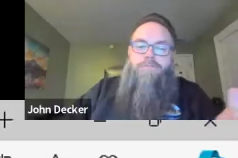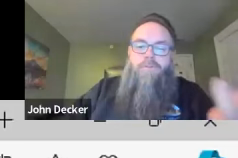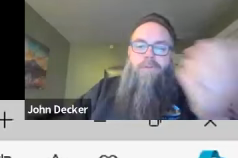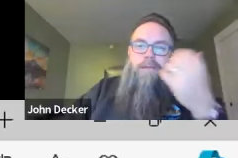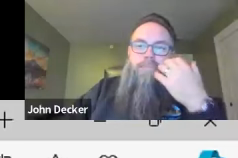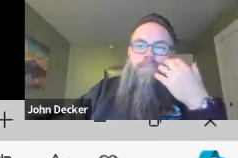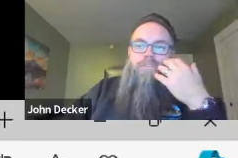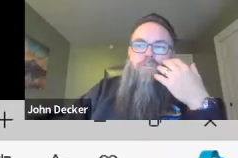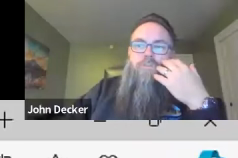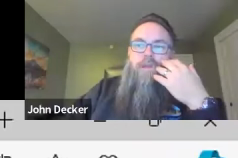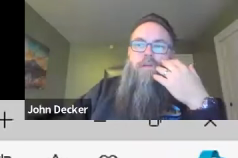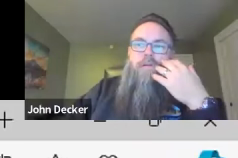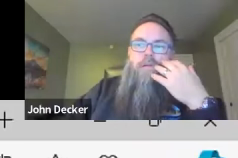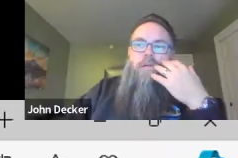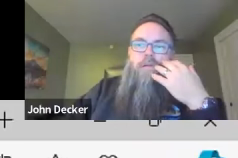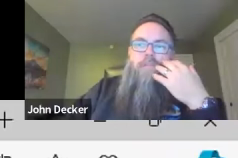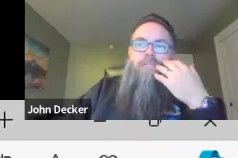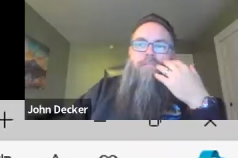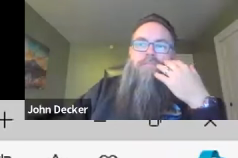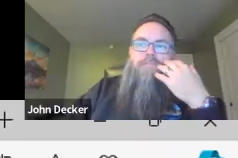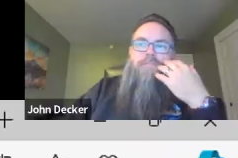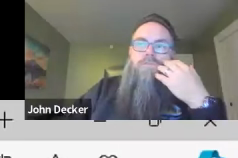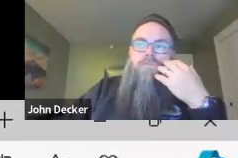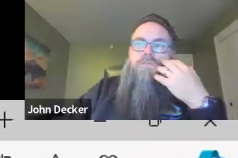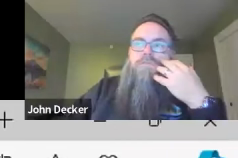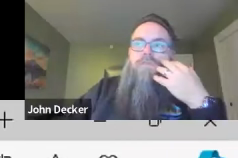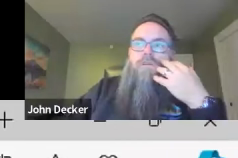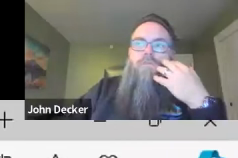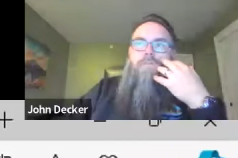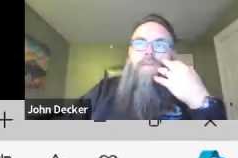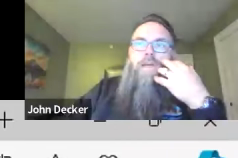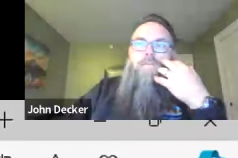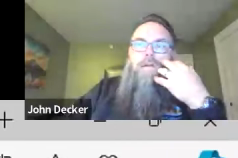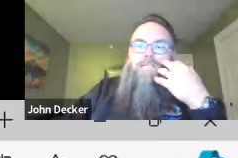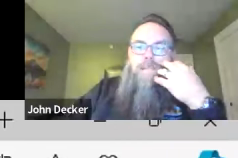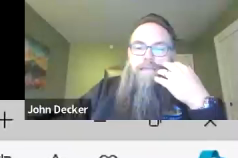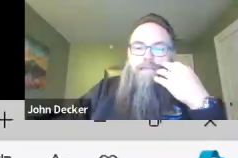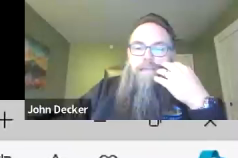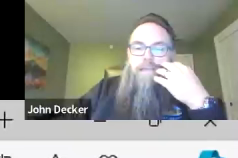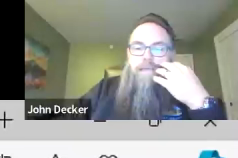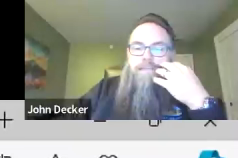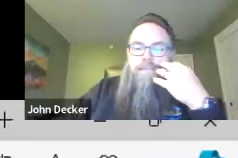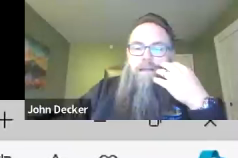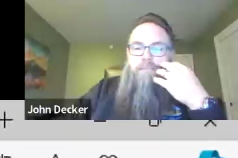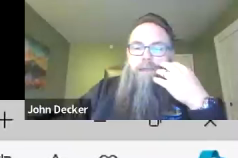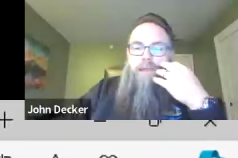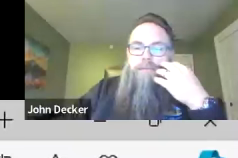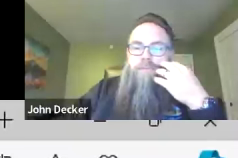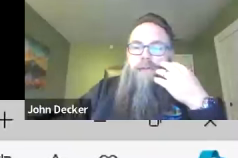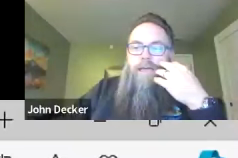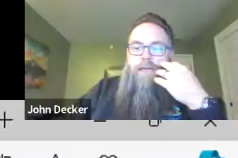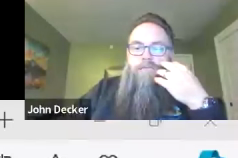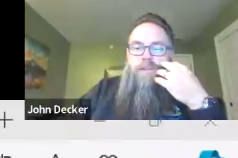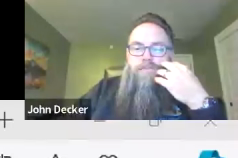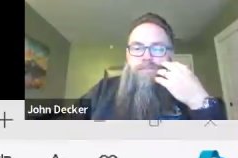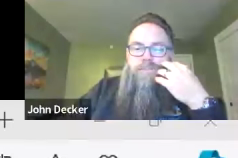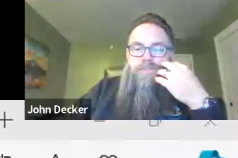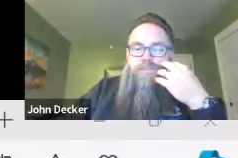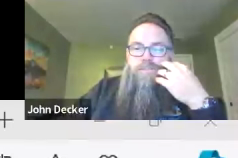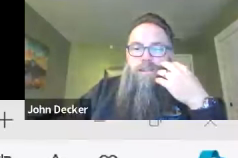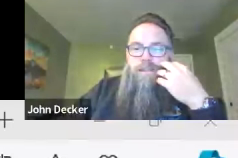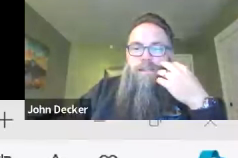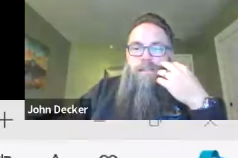all of those programs and determine where those services are going to be categorized as. And after PAC, we had a